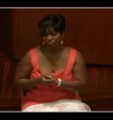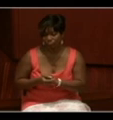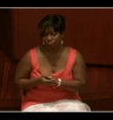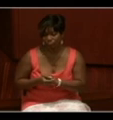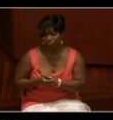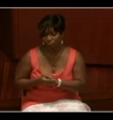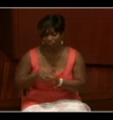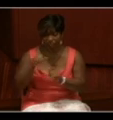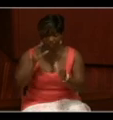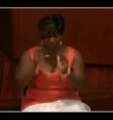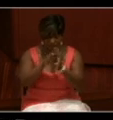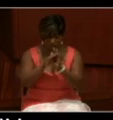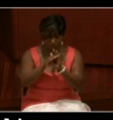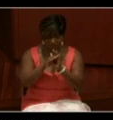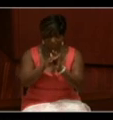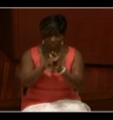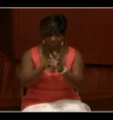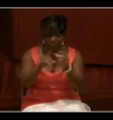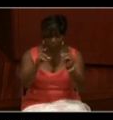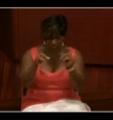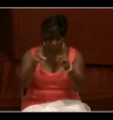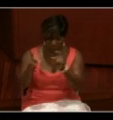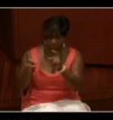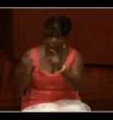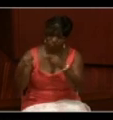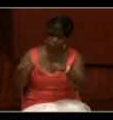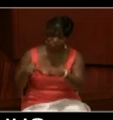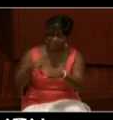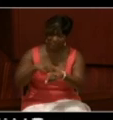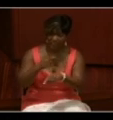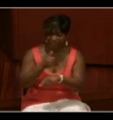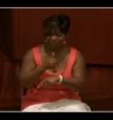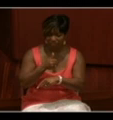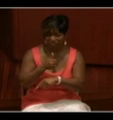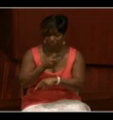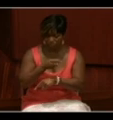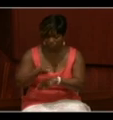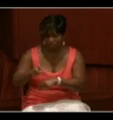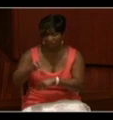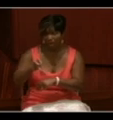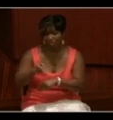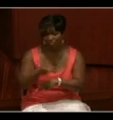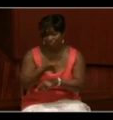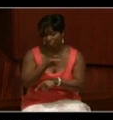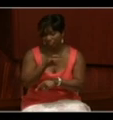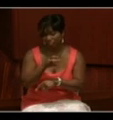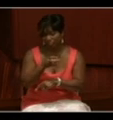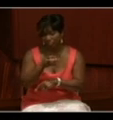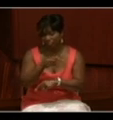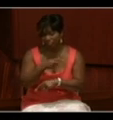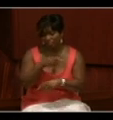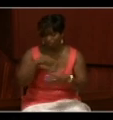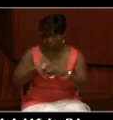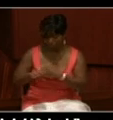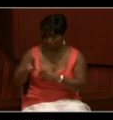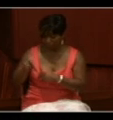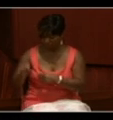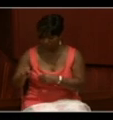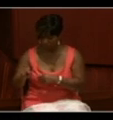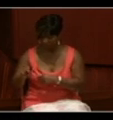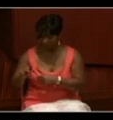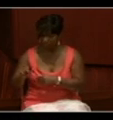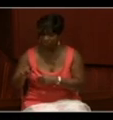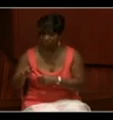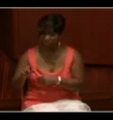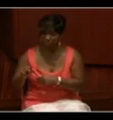And these photographs were taken over time as he traveled in and out of his native United States. He was born here in the U.S. and was thus